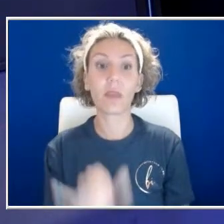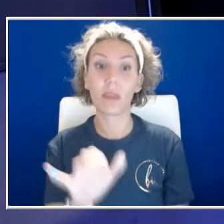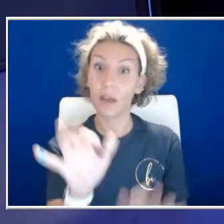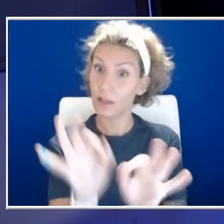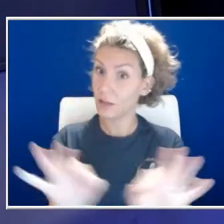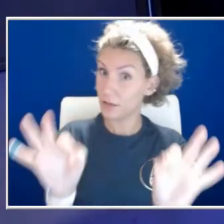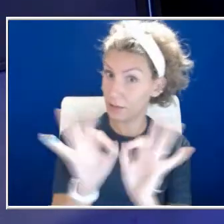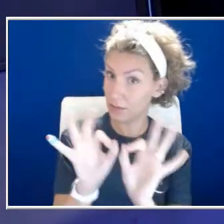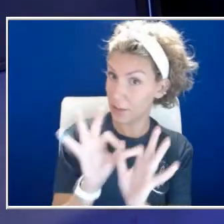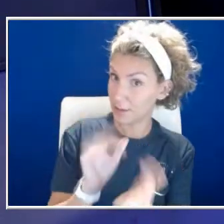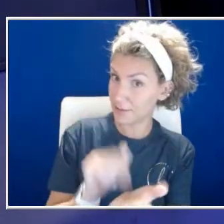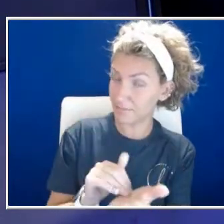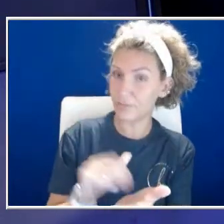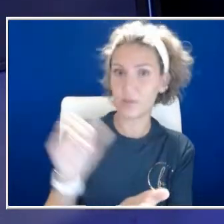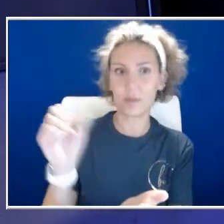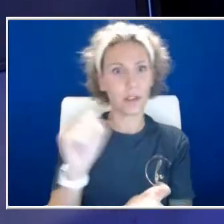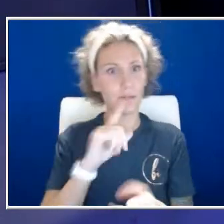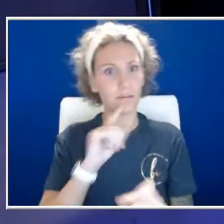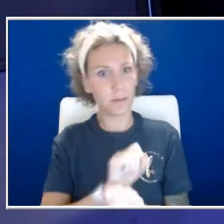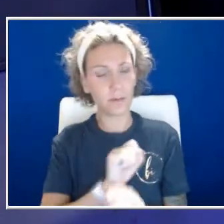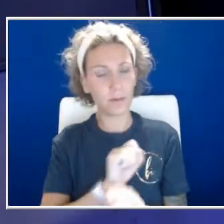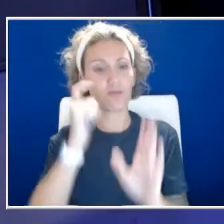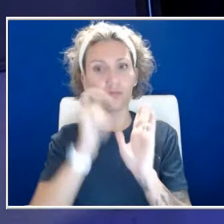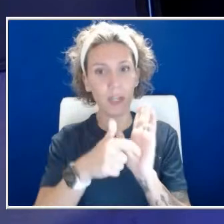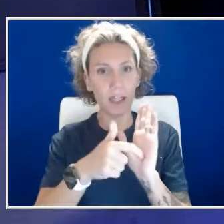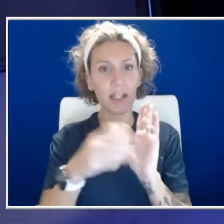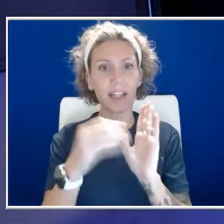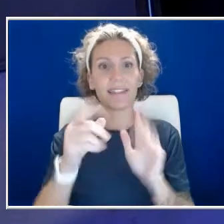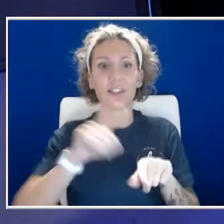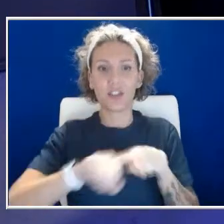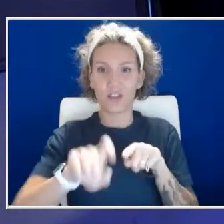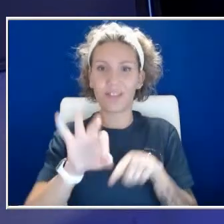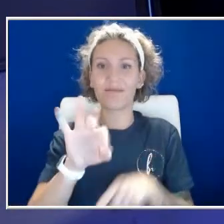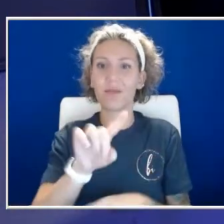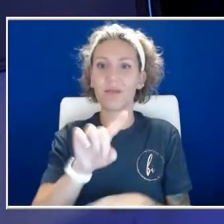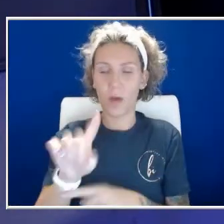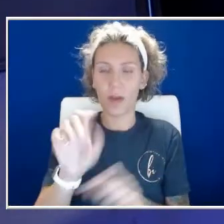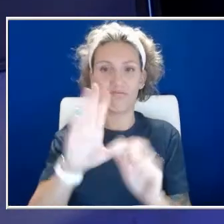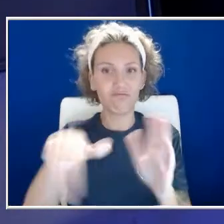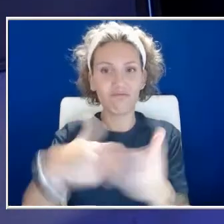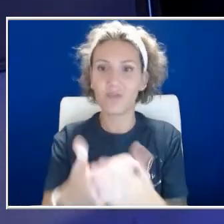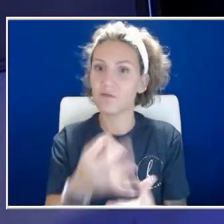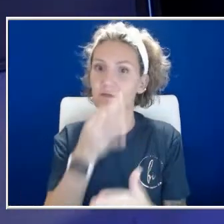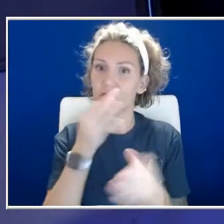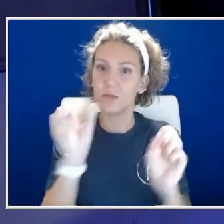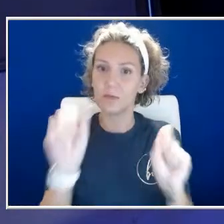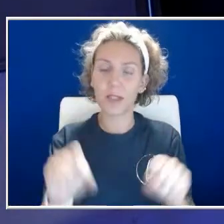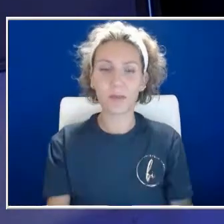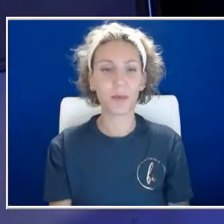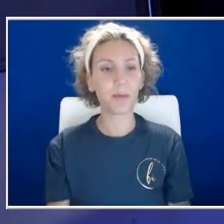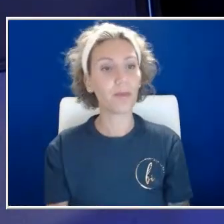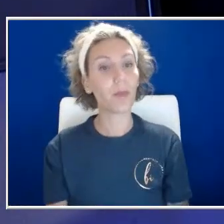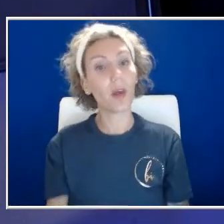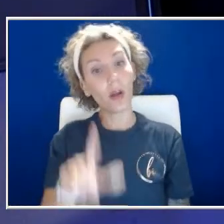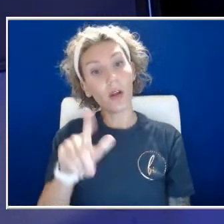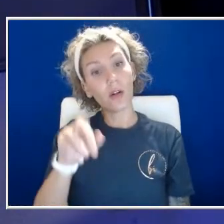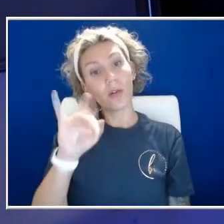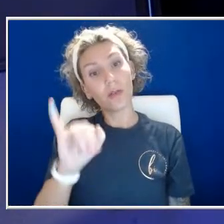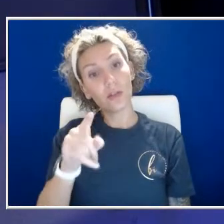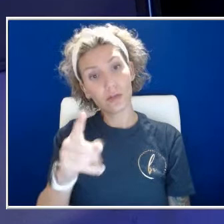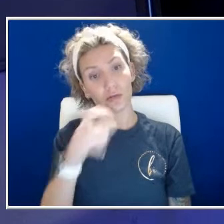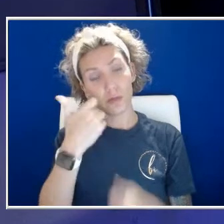Oh, absolutely. Recognizing and then making that phone call so we can get to you as quickly as possible. Lori, if you can remember, though, maybe in more